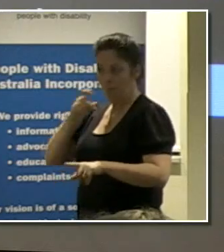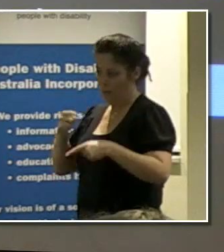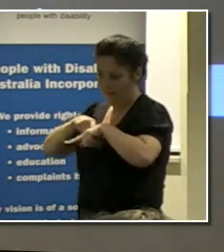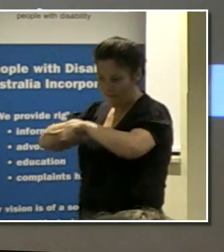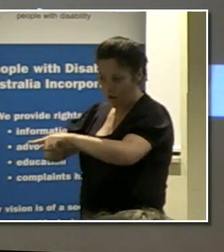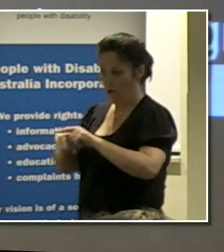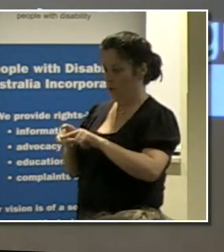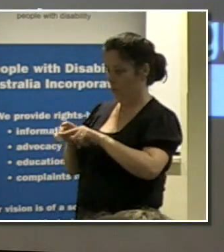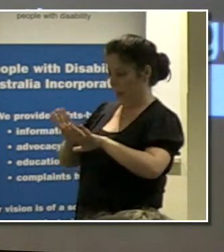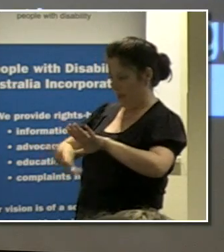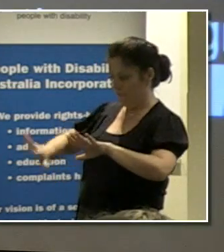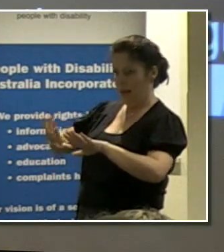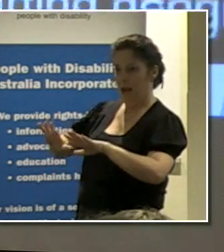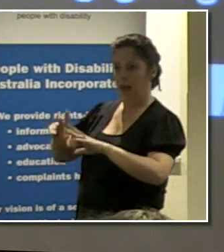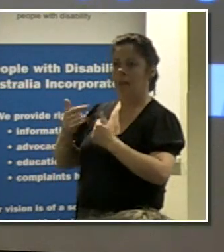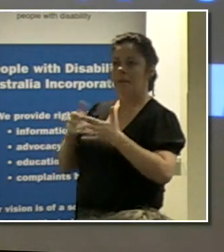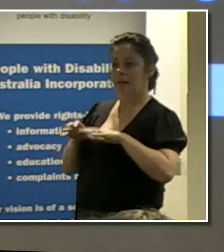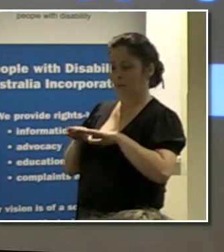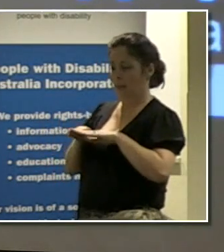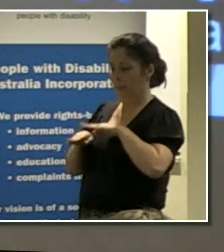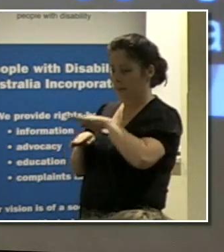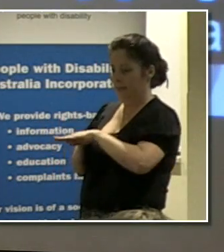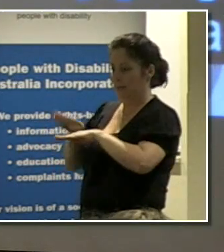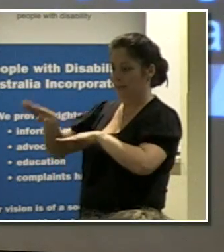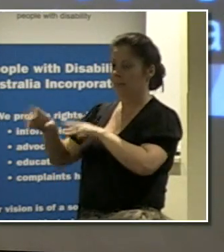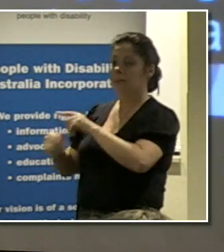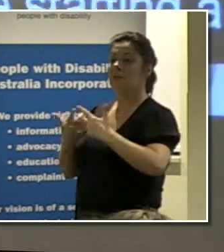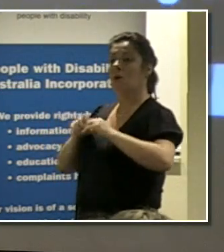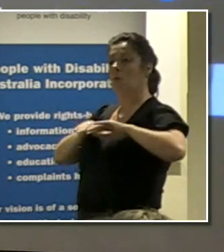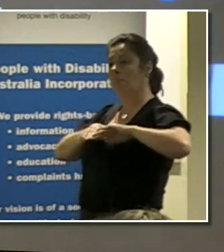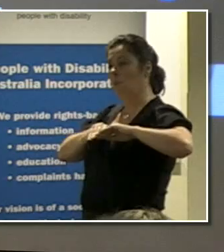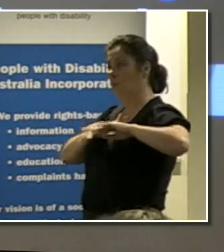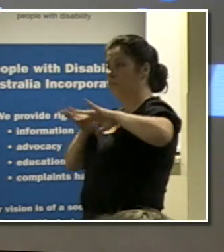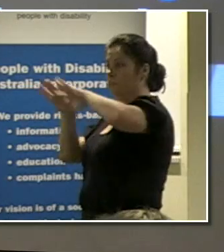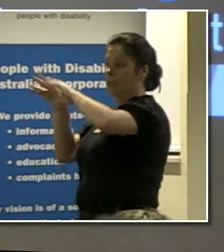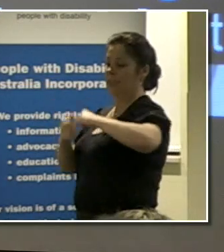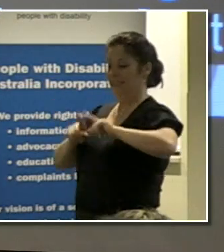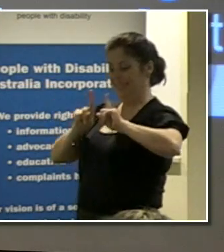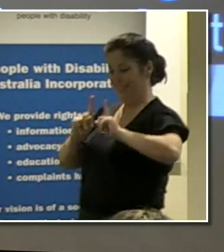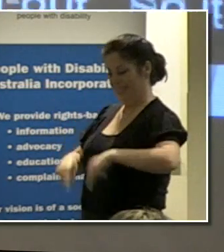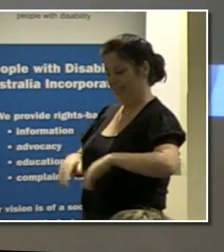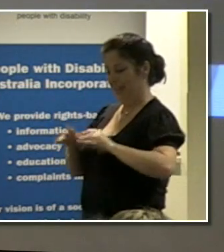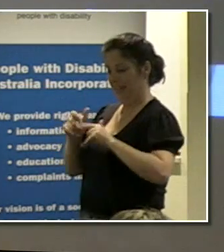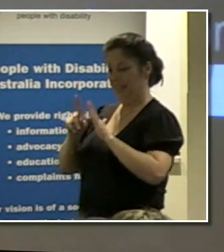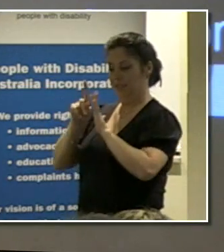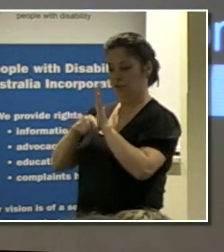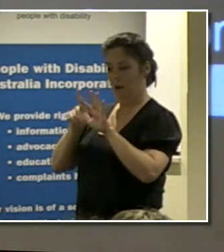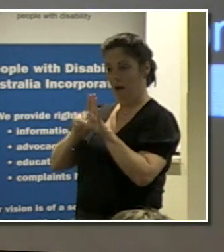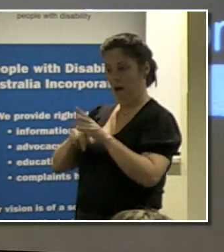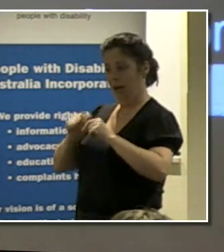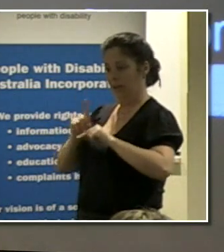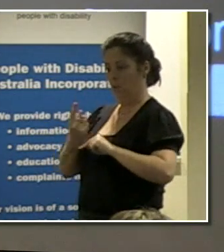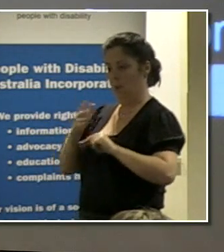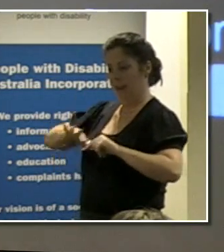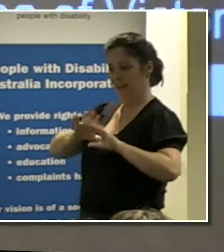but they're starting a staged geographic rollout, so it starts in one area of Victoria in July, and then it progresses